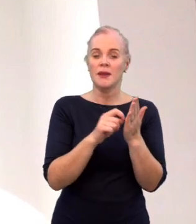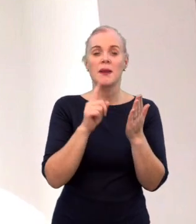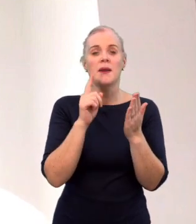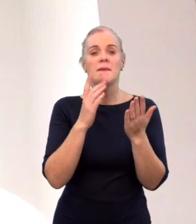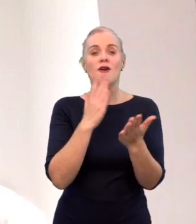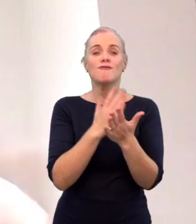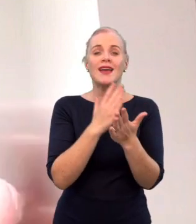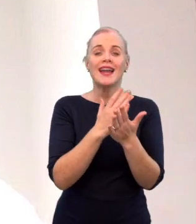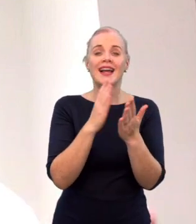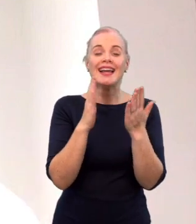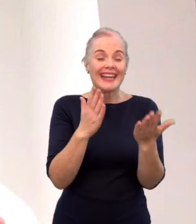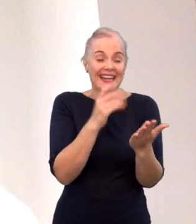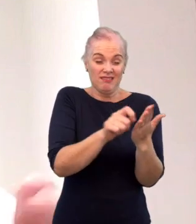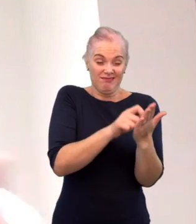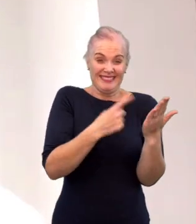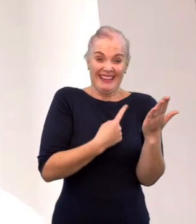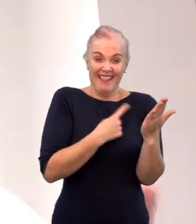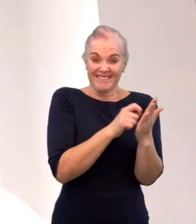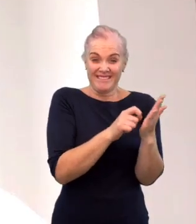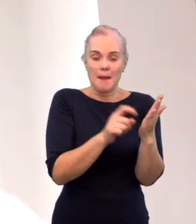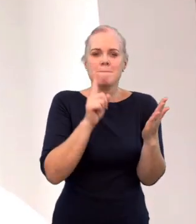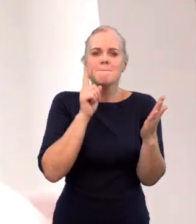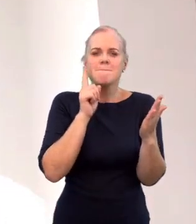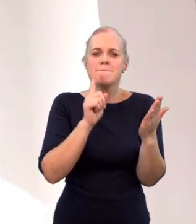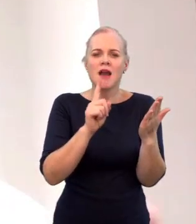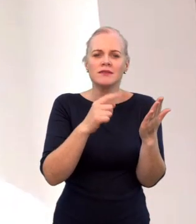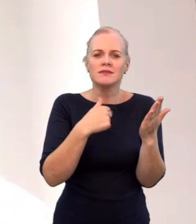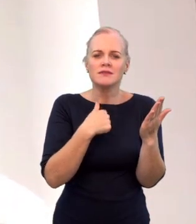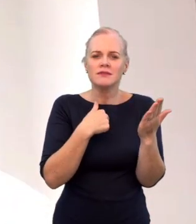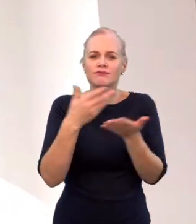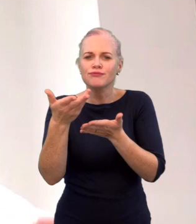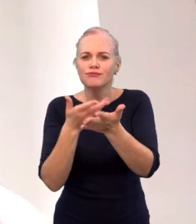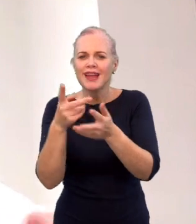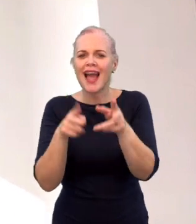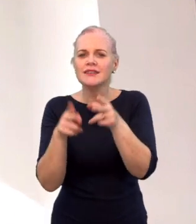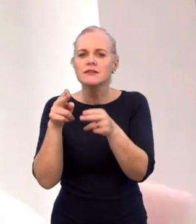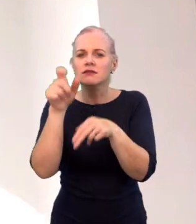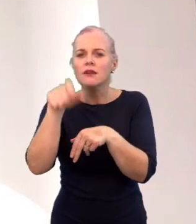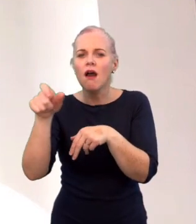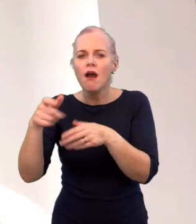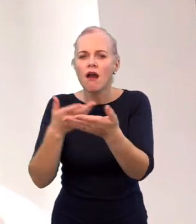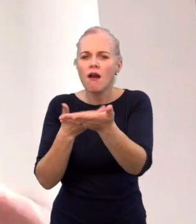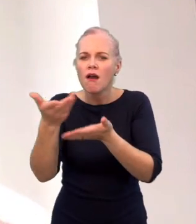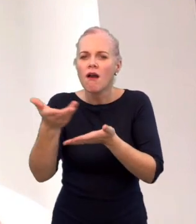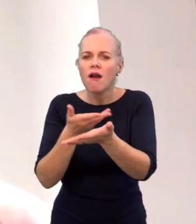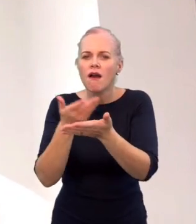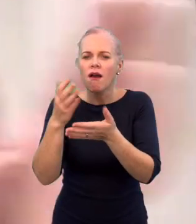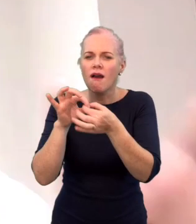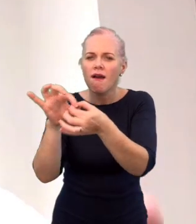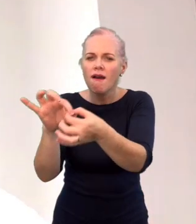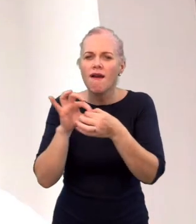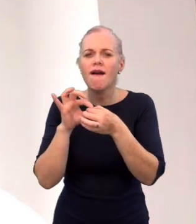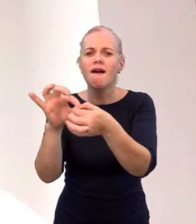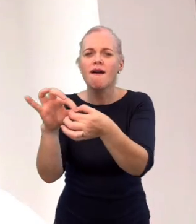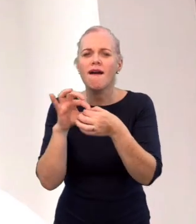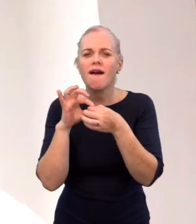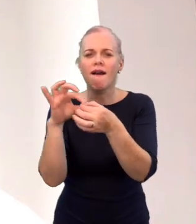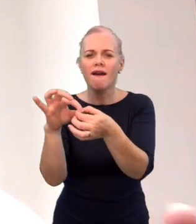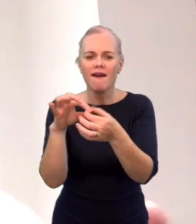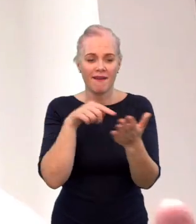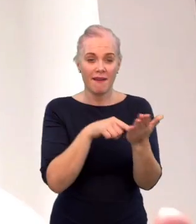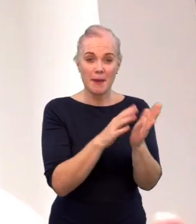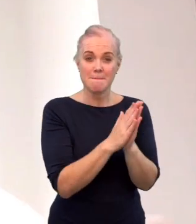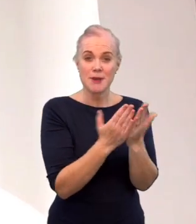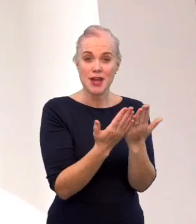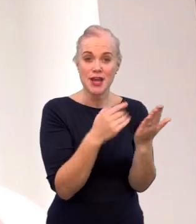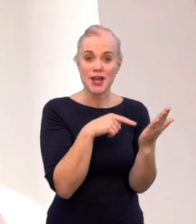more solitary. I mean, it is, but then you're working with editors at Penguin, and you're going back and forth, and it's a whole team effort, really, at the end,